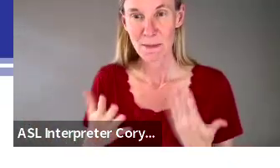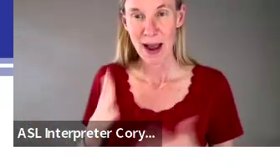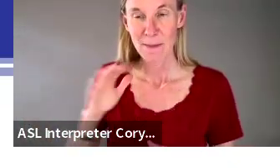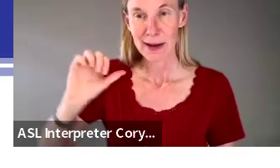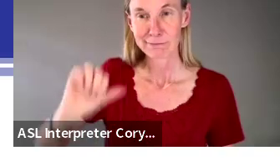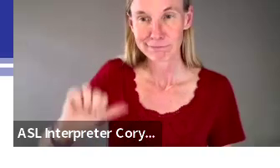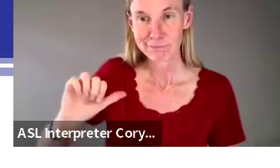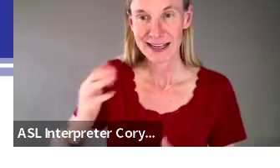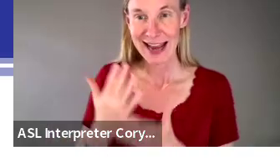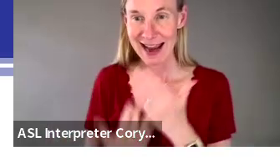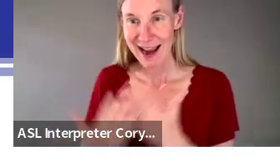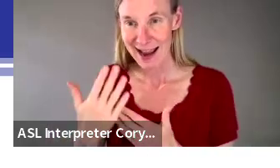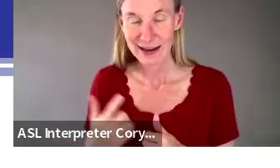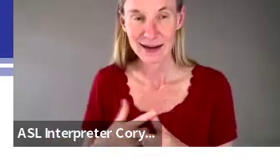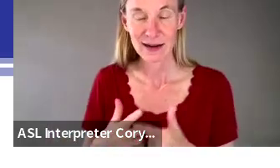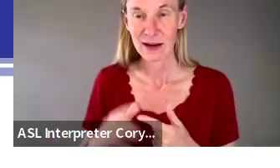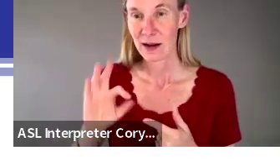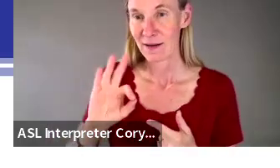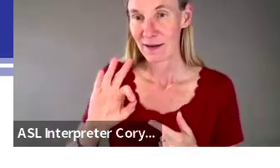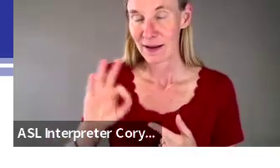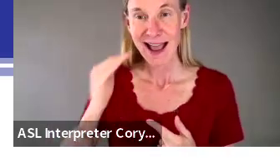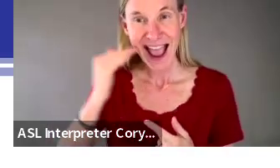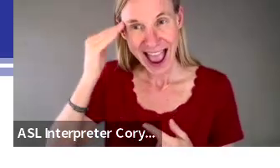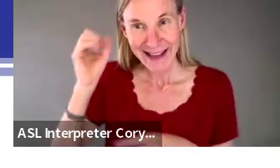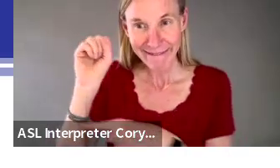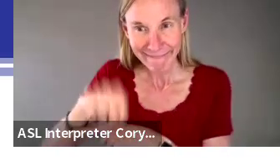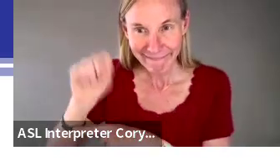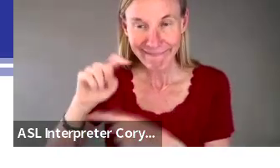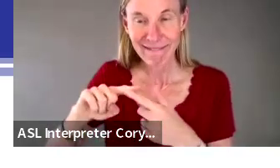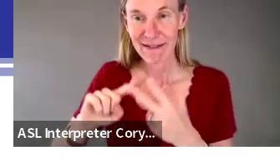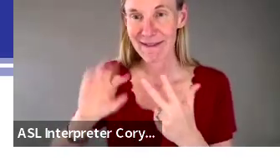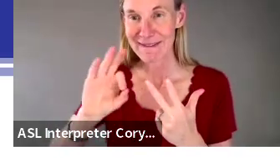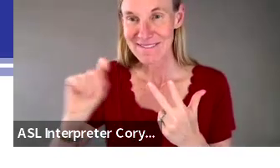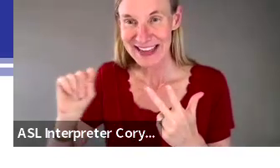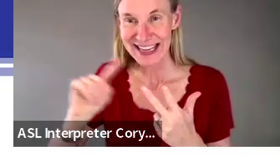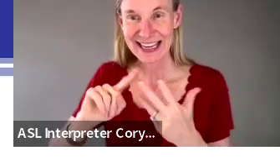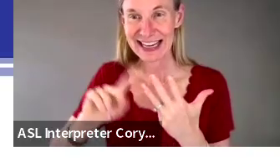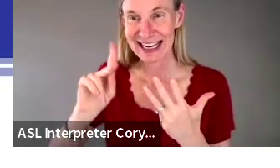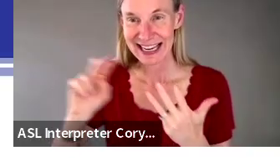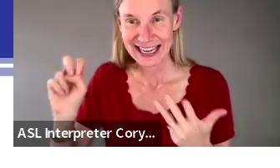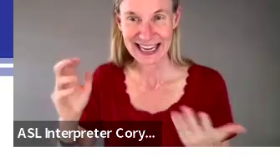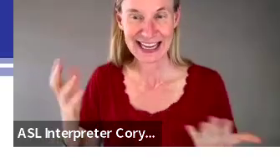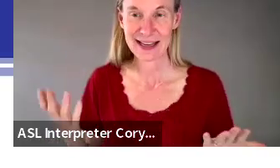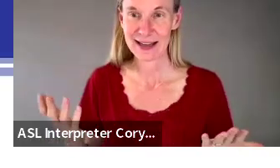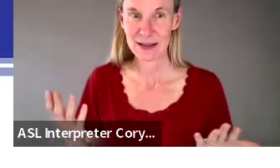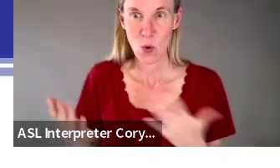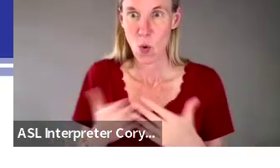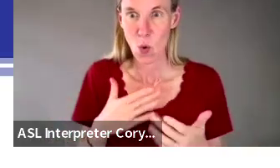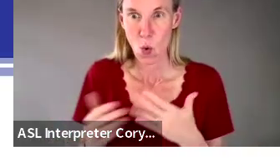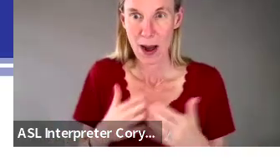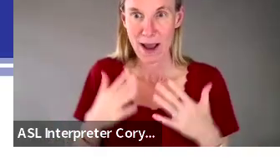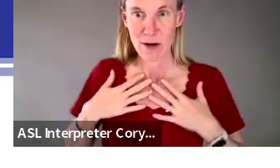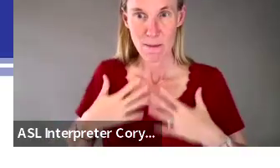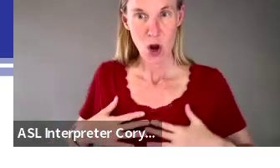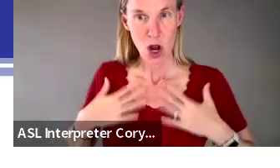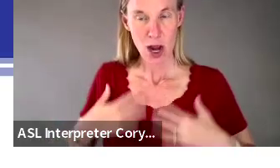I've also had users who use it with their head, their knee, their foot. It's whatever body part that